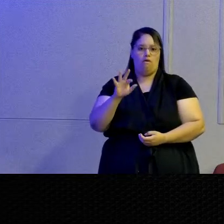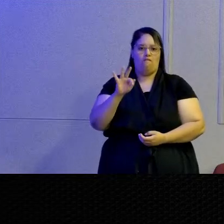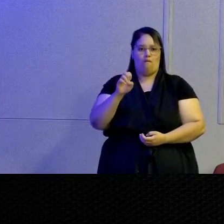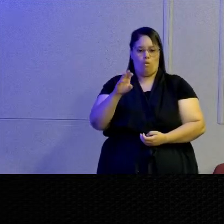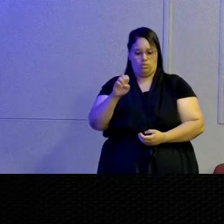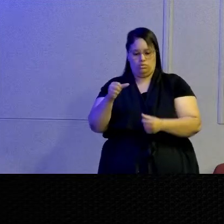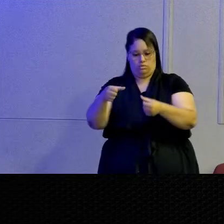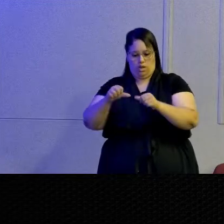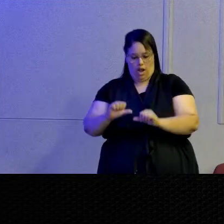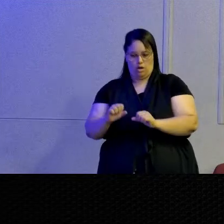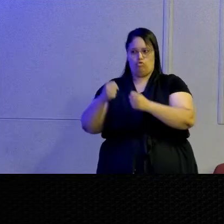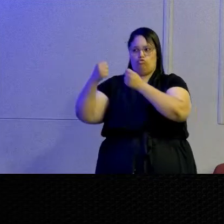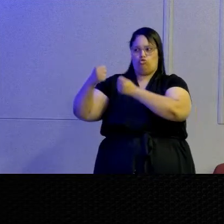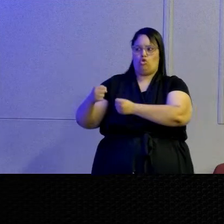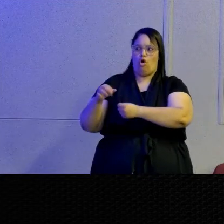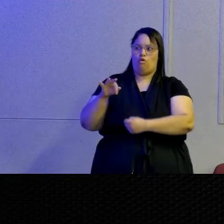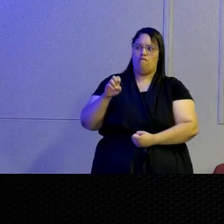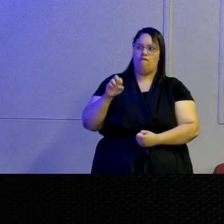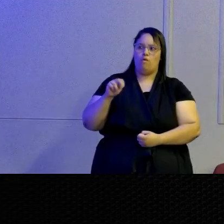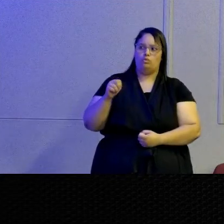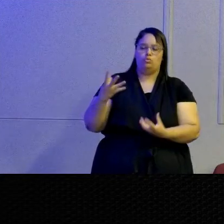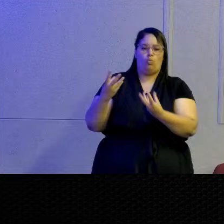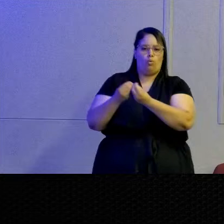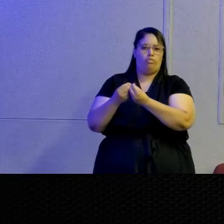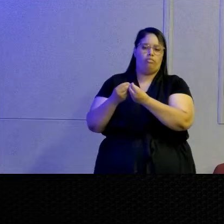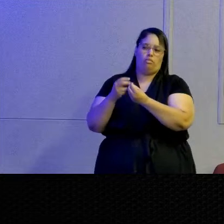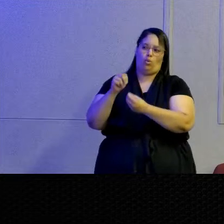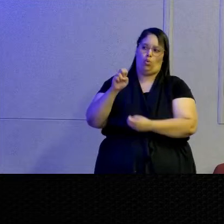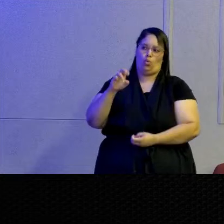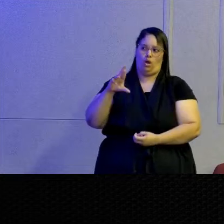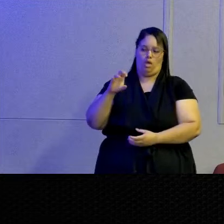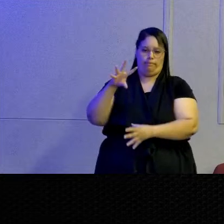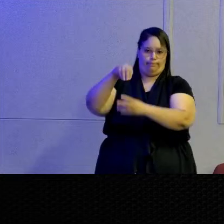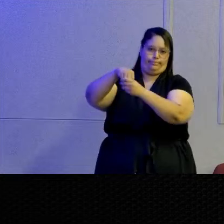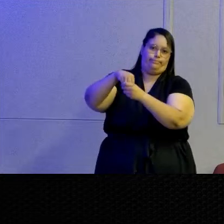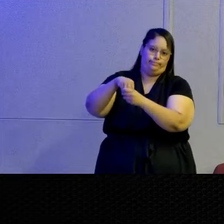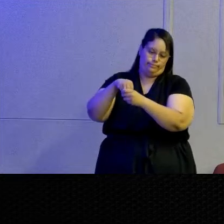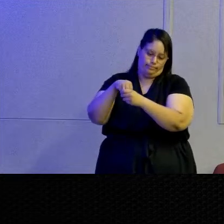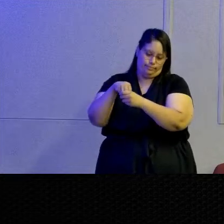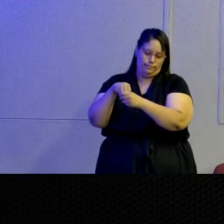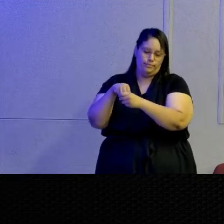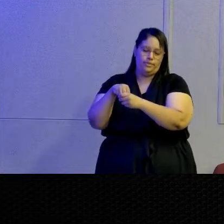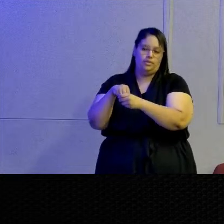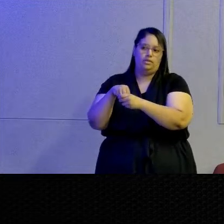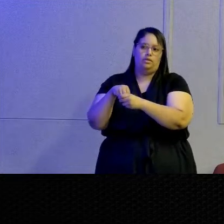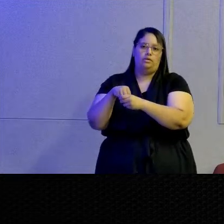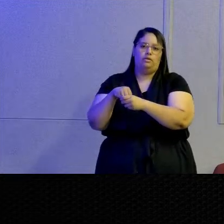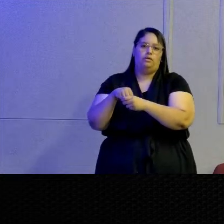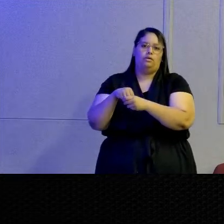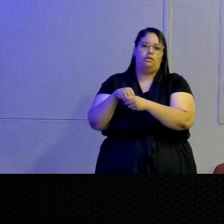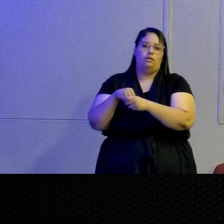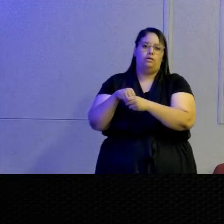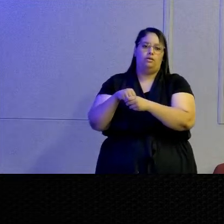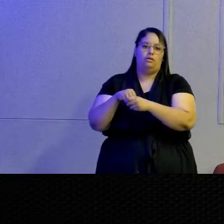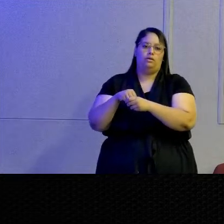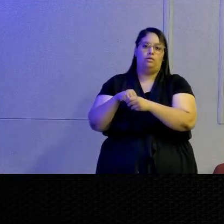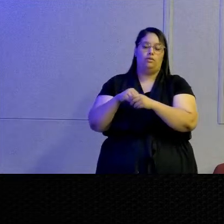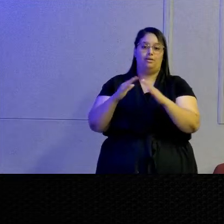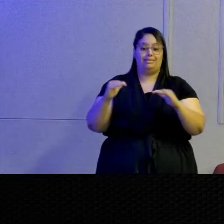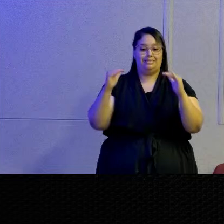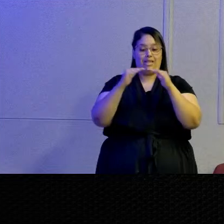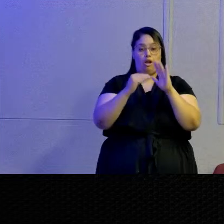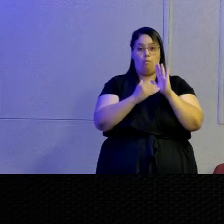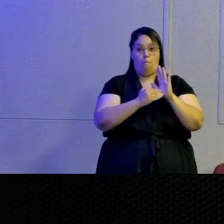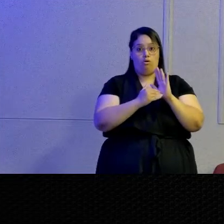that holds nuclei together. And the major achievement of the Standard Model is